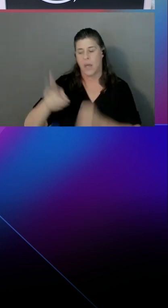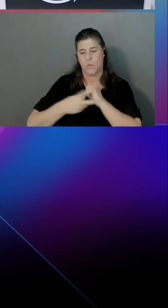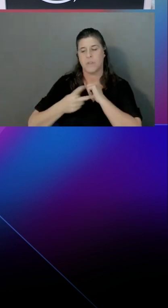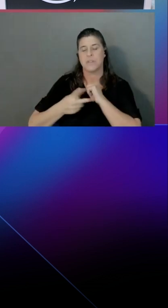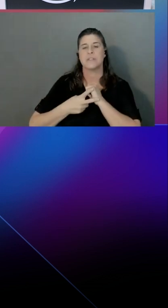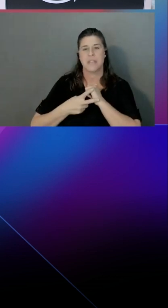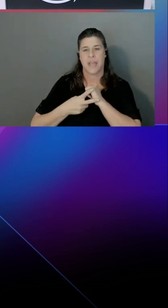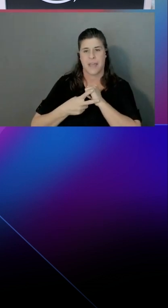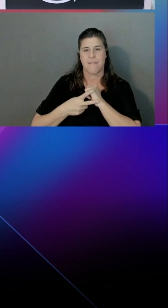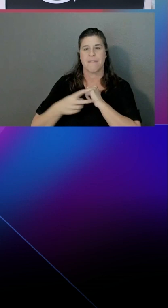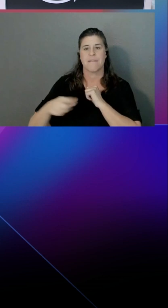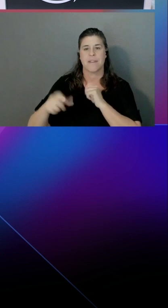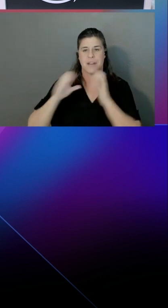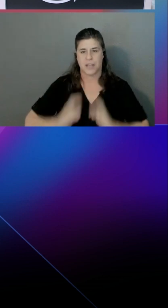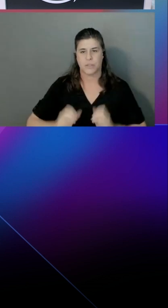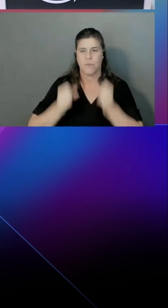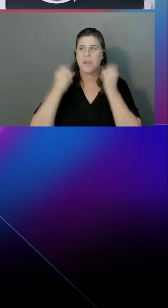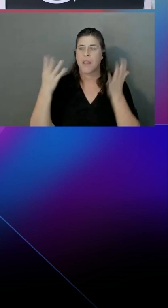about simulation,